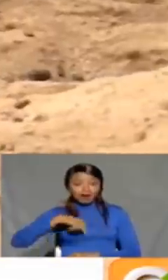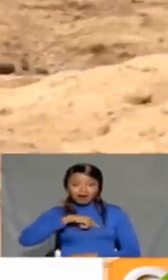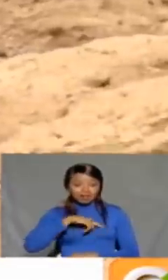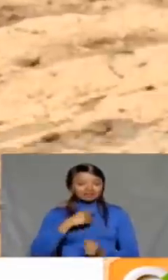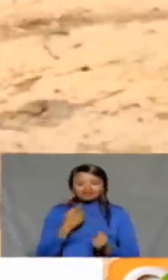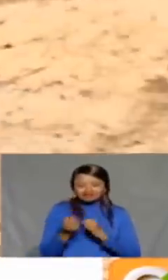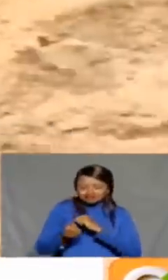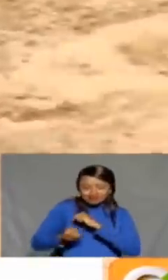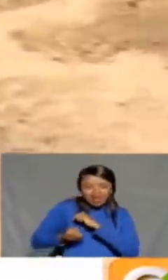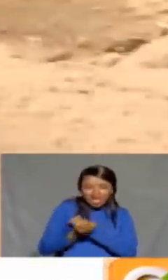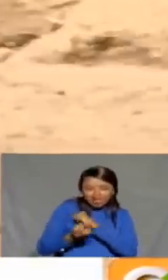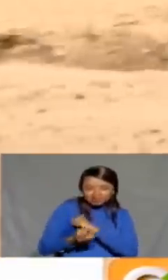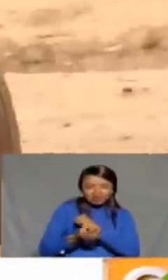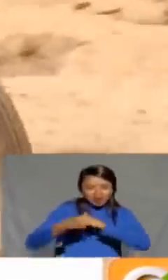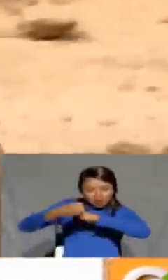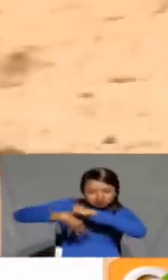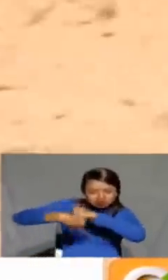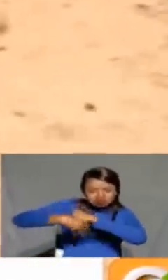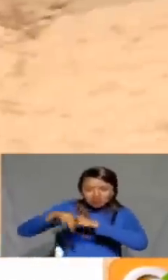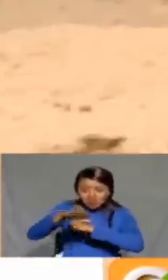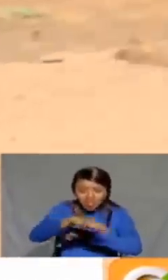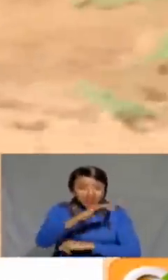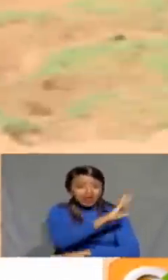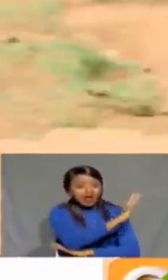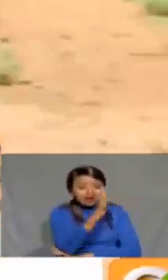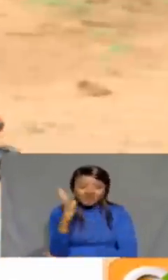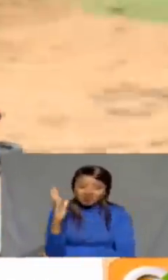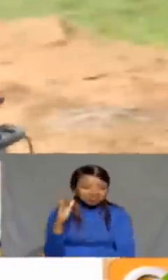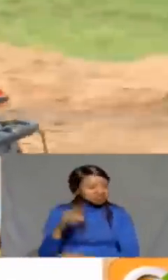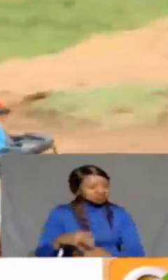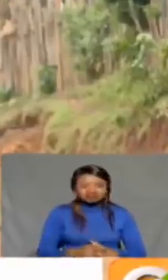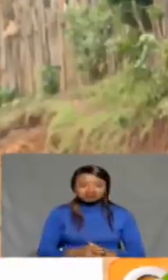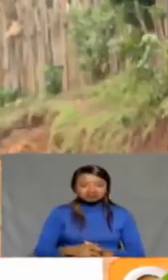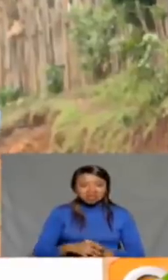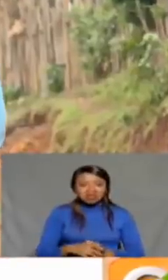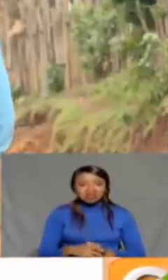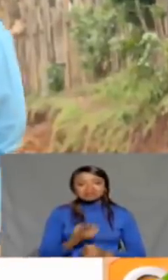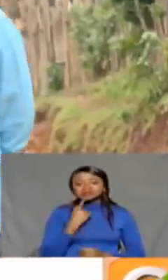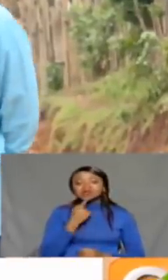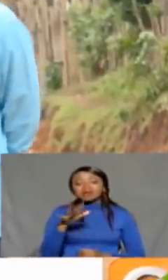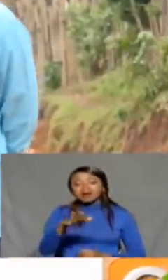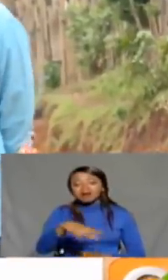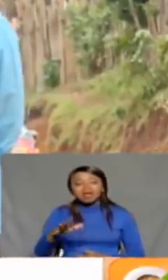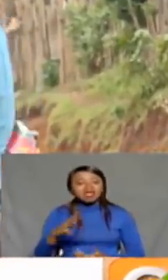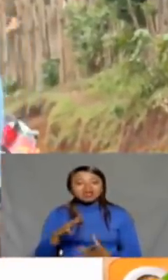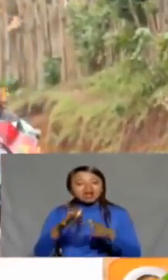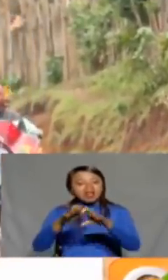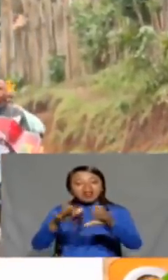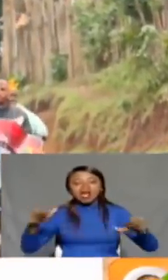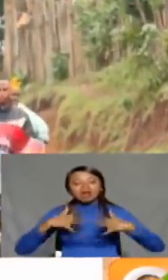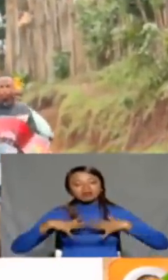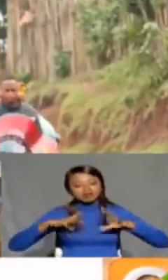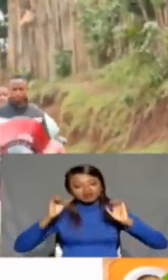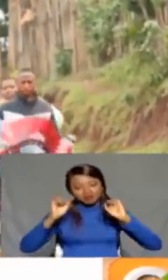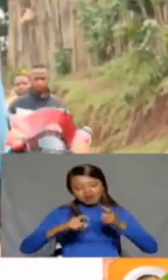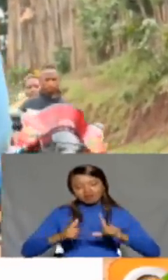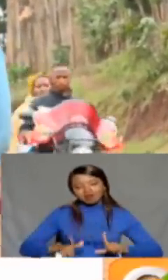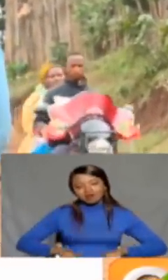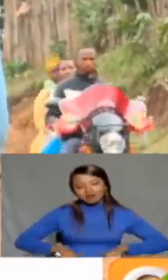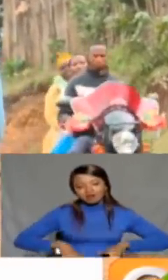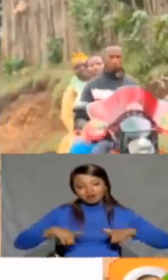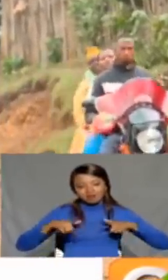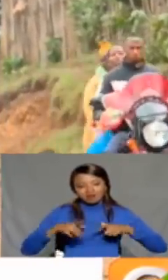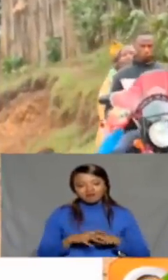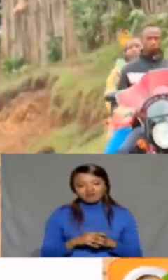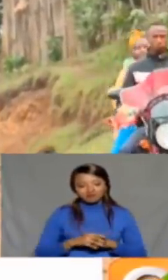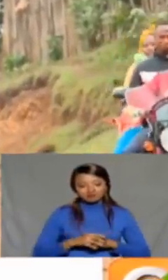hawakuelezea kwamba hii ni msitu. Ilikuwa ni mashamba ya watu kuishi.